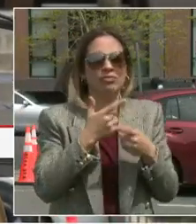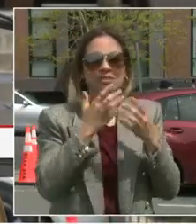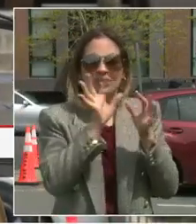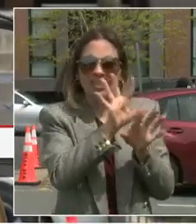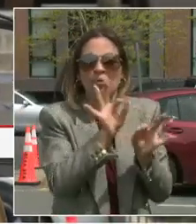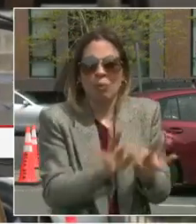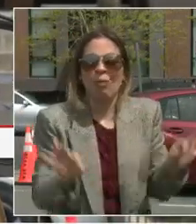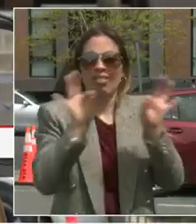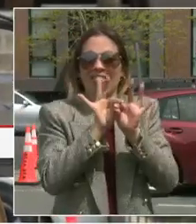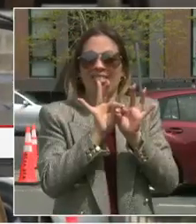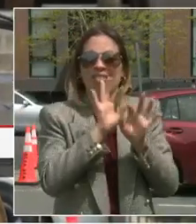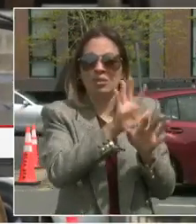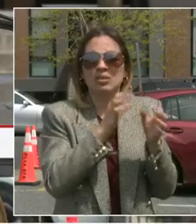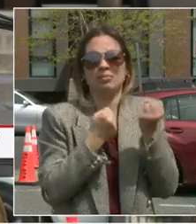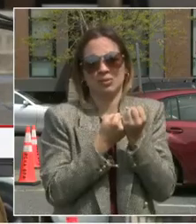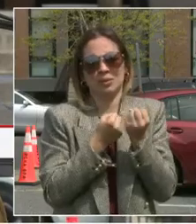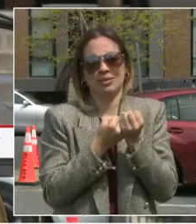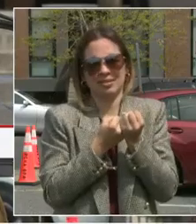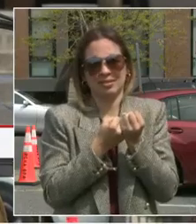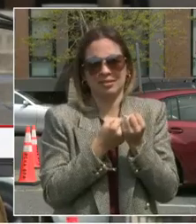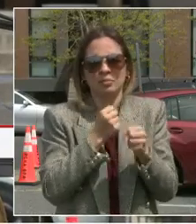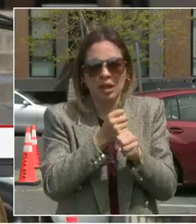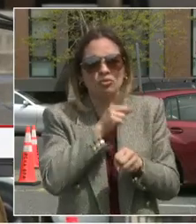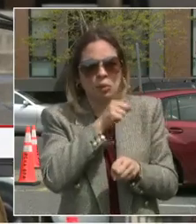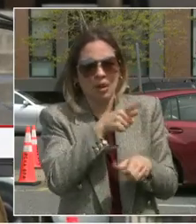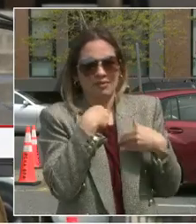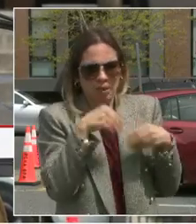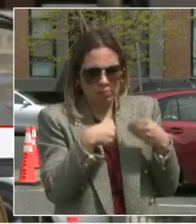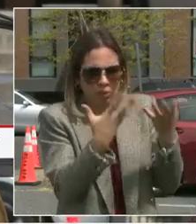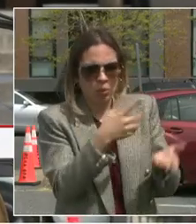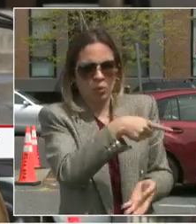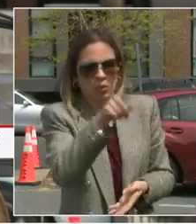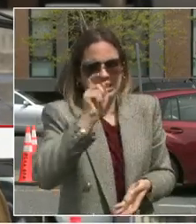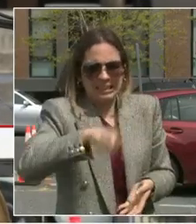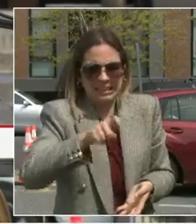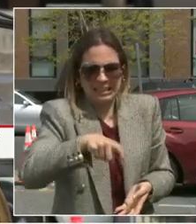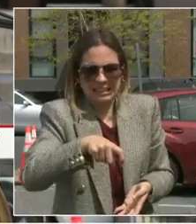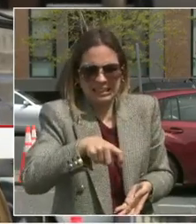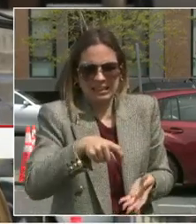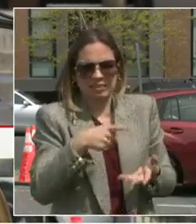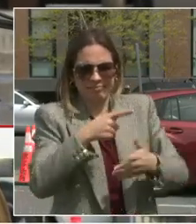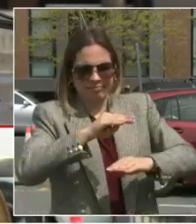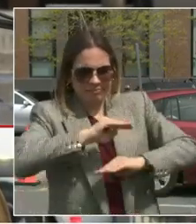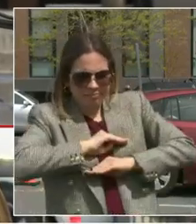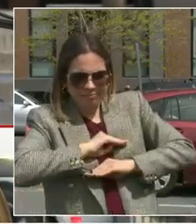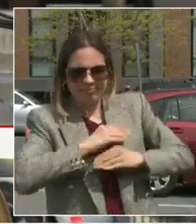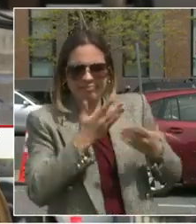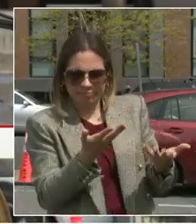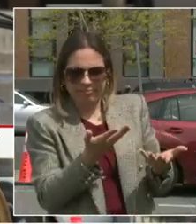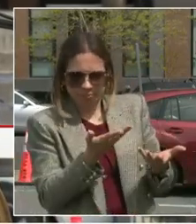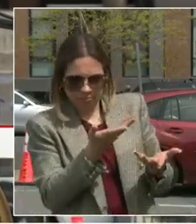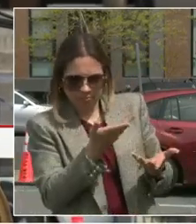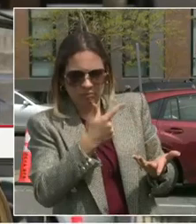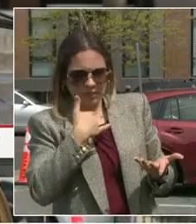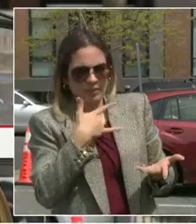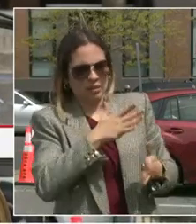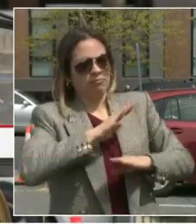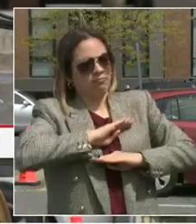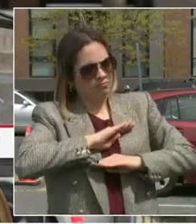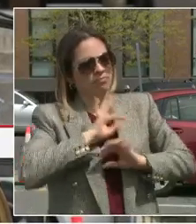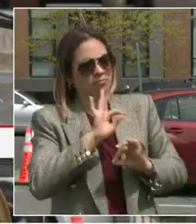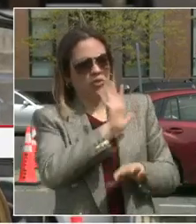support that we can offer as a community to help them have the dignity and safety of a place that is